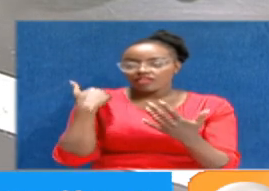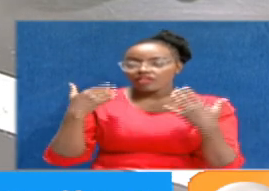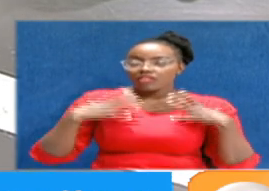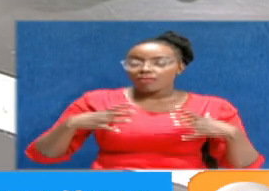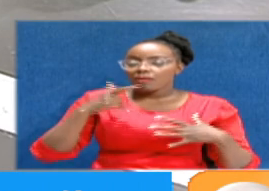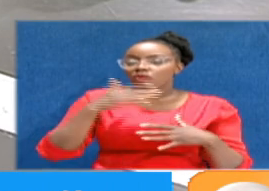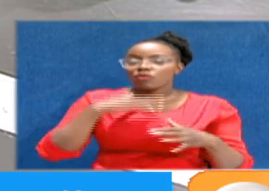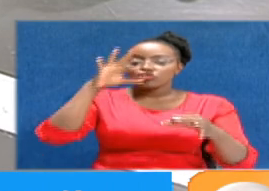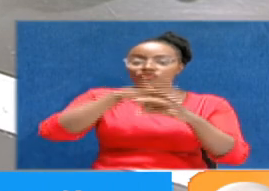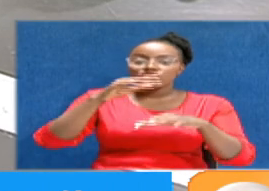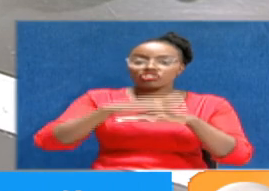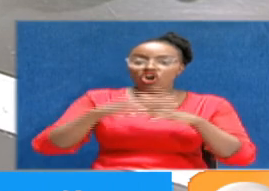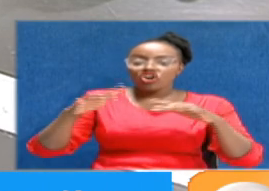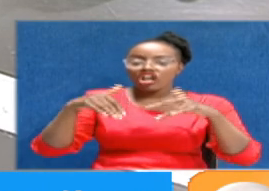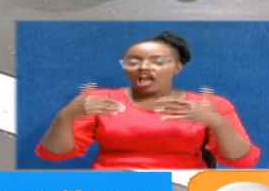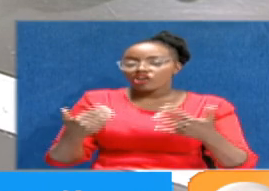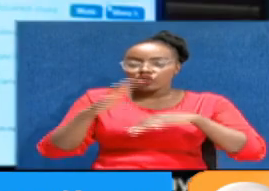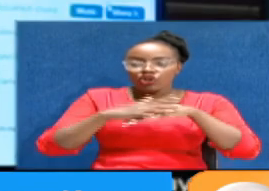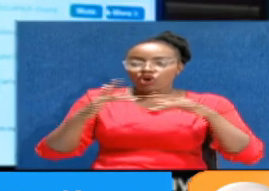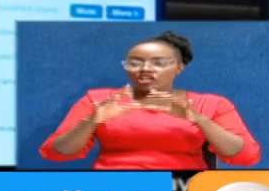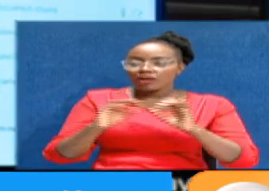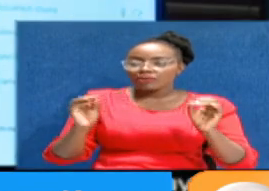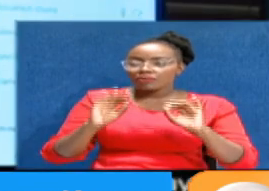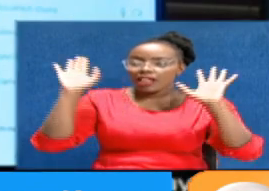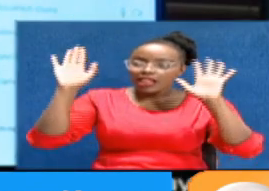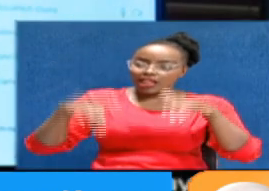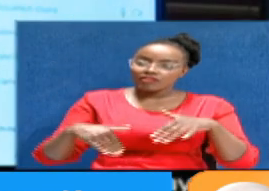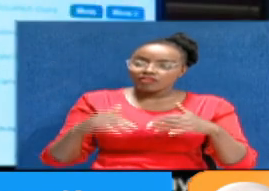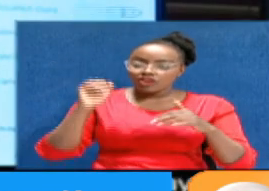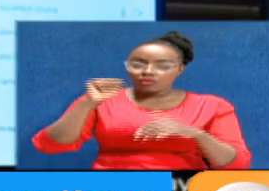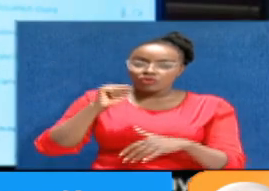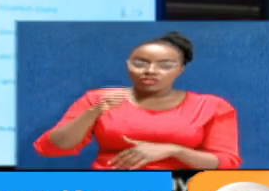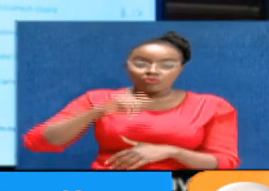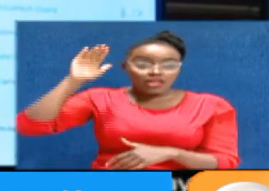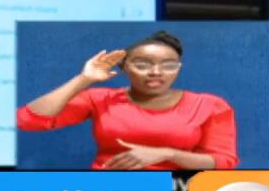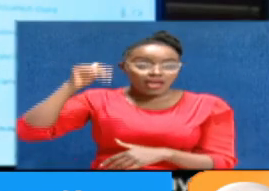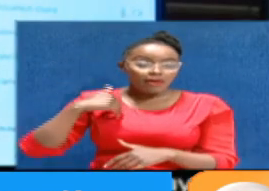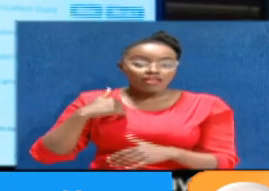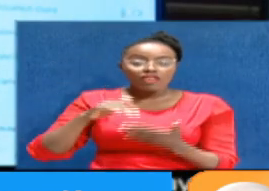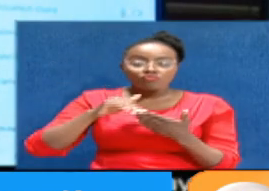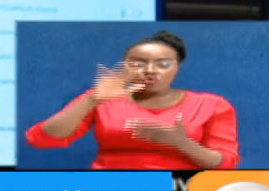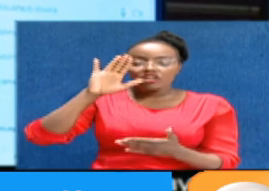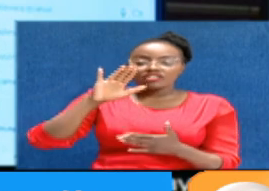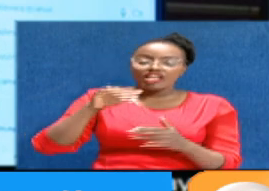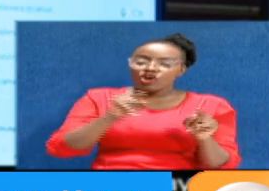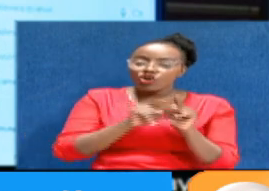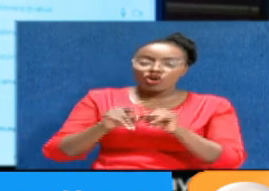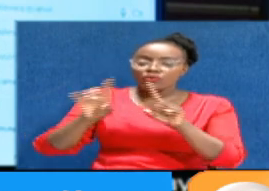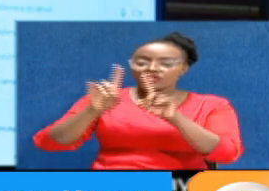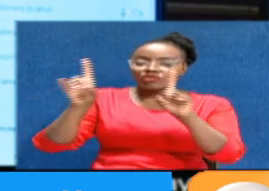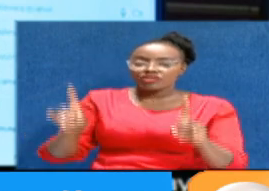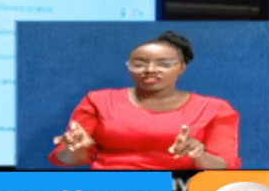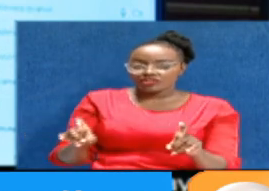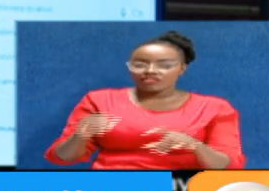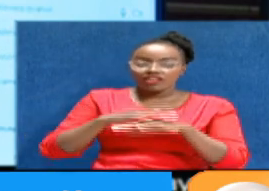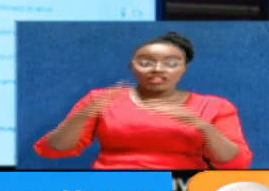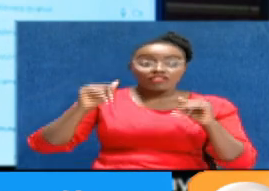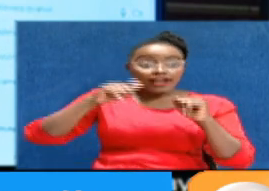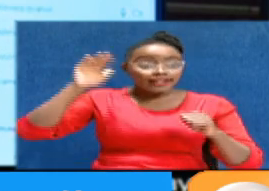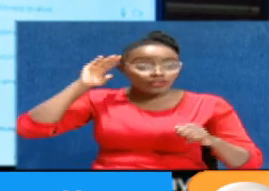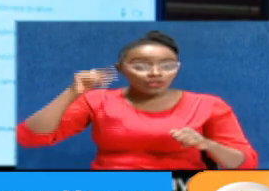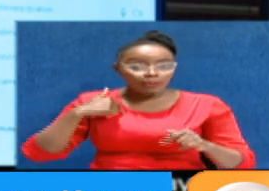those who want to vote online. Okay. All right. Anyway. Can you hear me? That is the most common question. I know, yeah, right? Yes. Can you hear me? So, can you